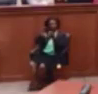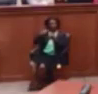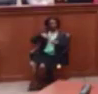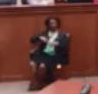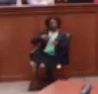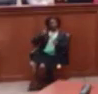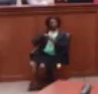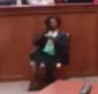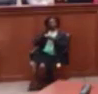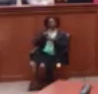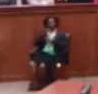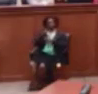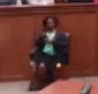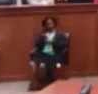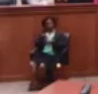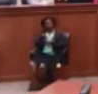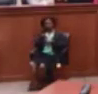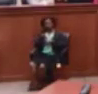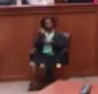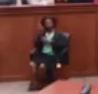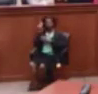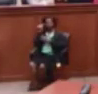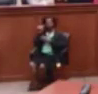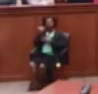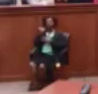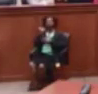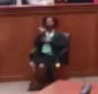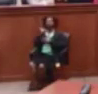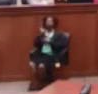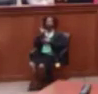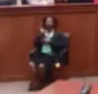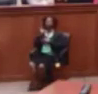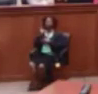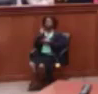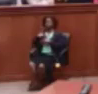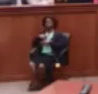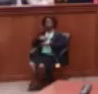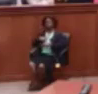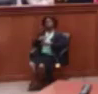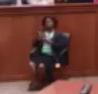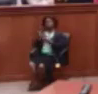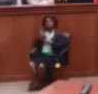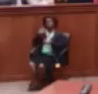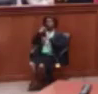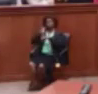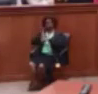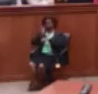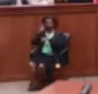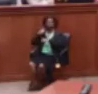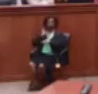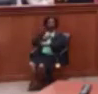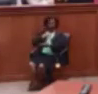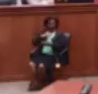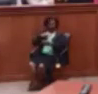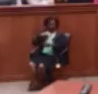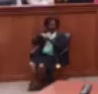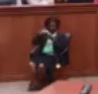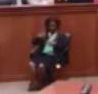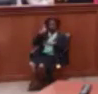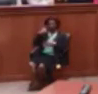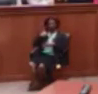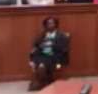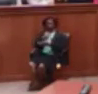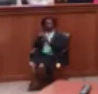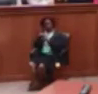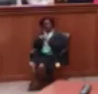school. Because while this initiative is, we need to do it for our kids and for our state,